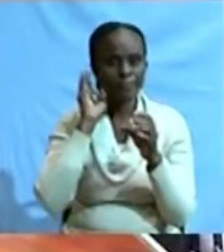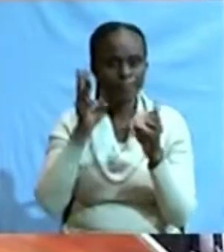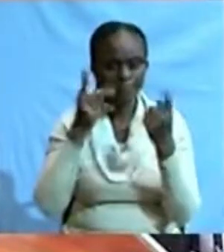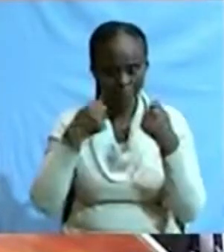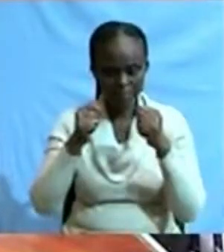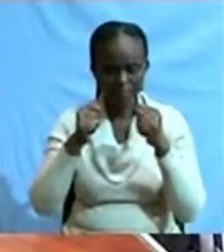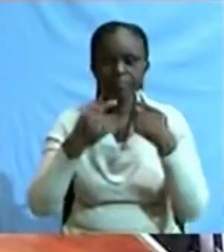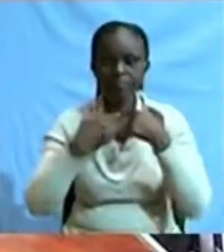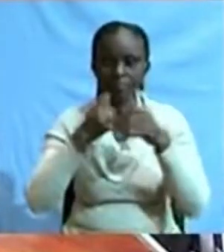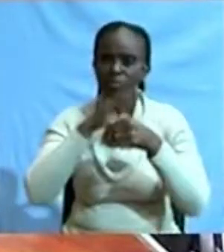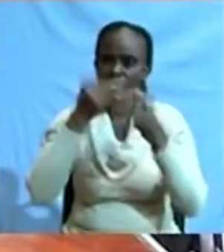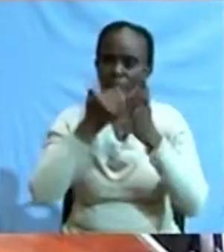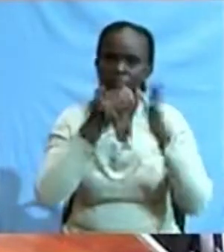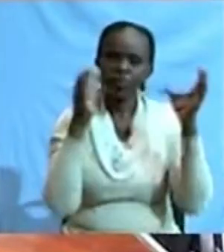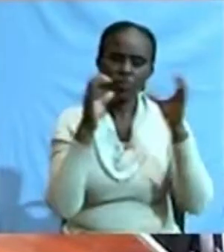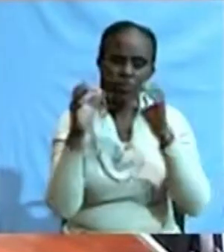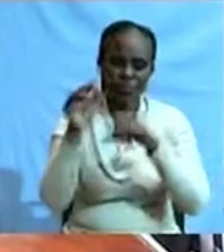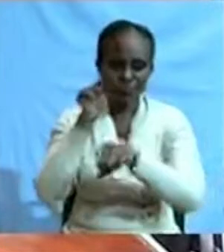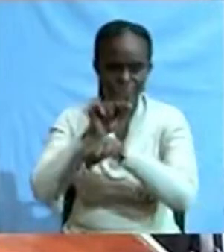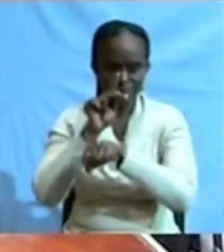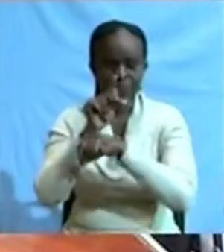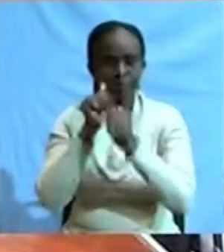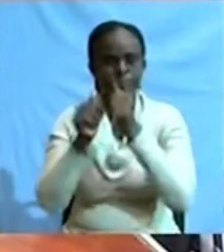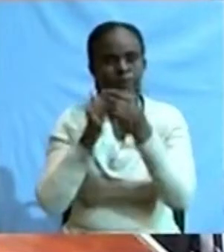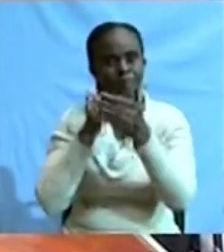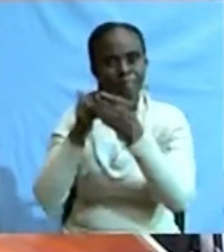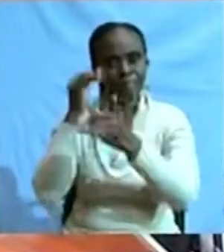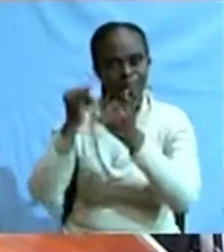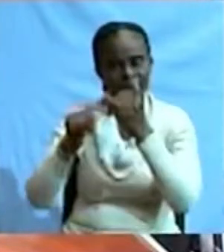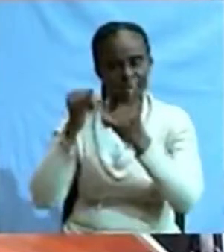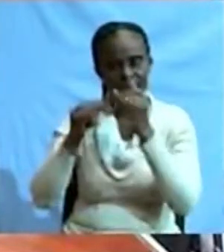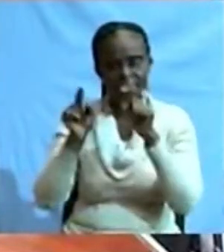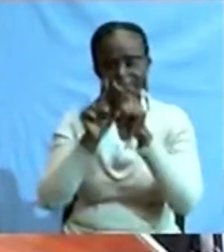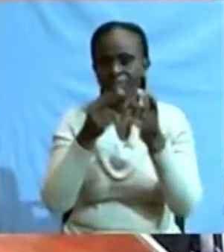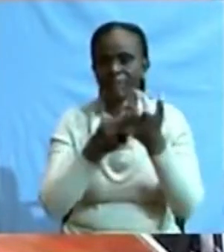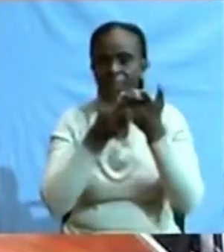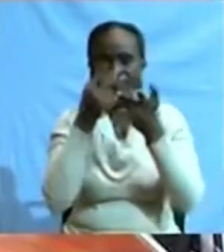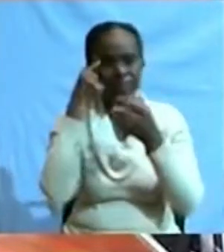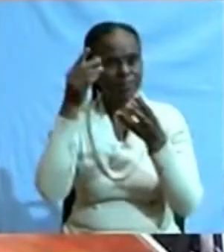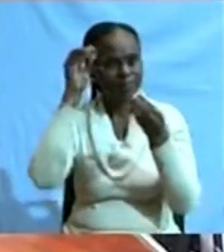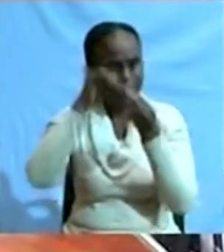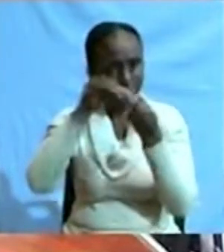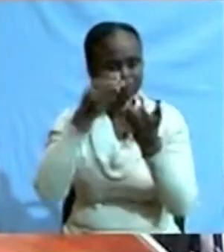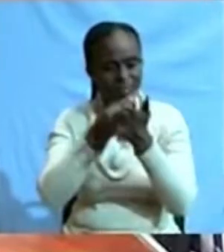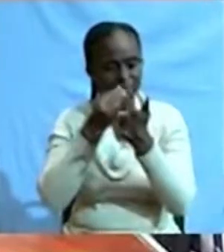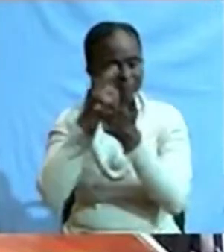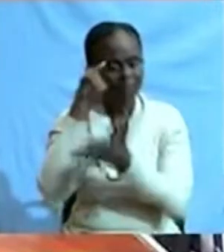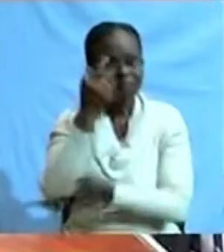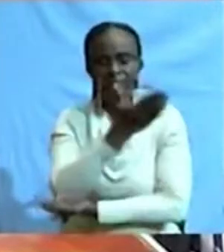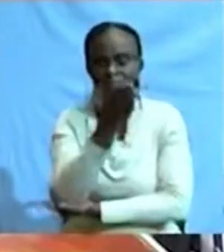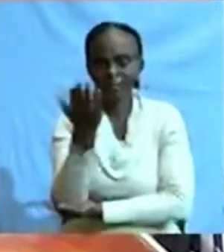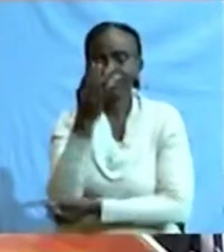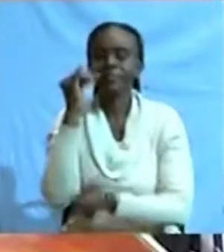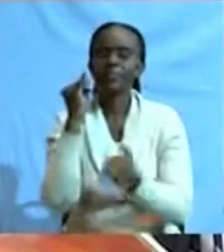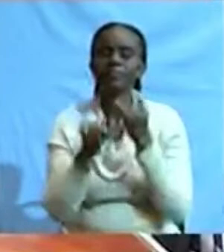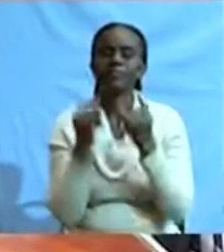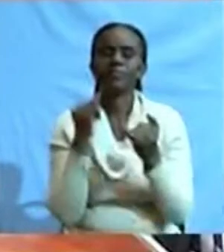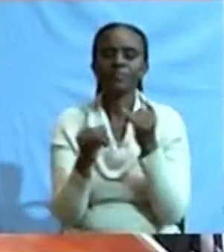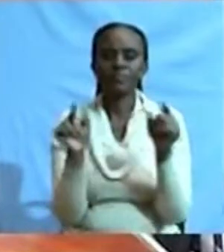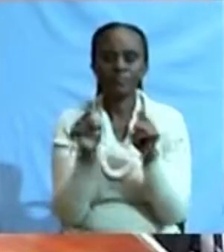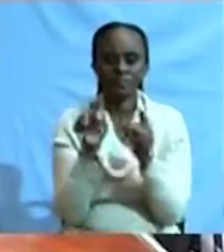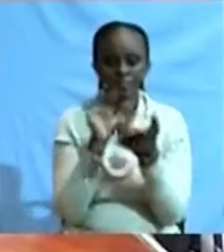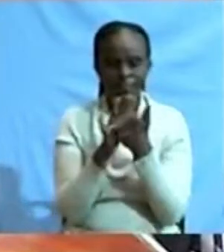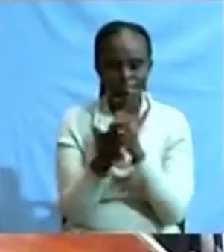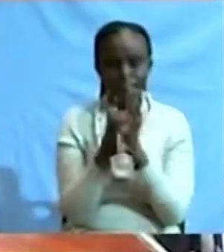to have all community projects that are near completion recommended for additional funding for them to be completed and